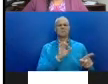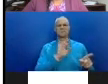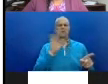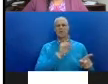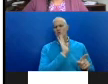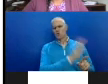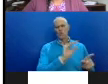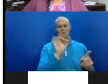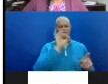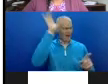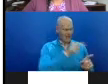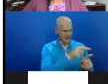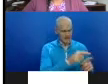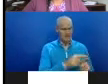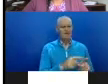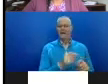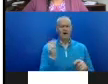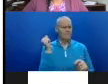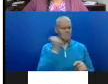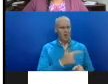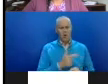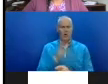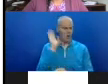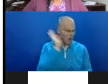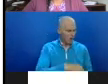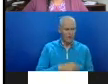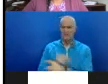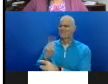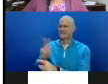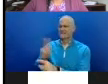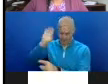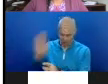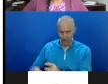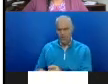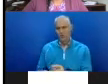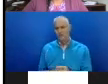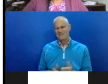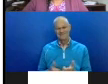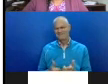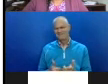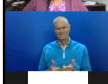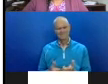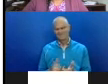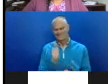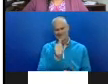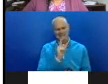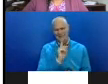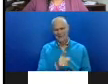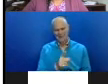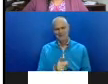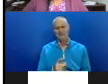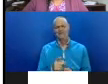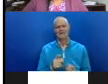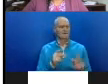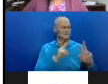violent one and completely violent in every way, and she was completely the victimized one in every way. It's kind of like we were using that sociological